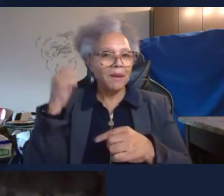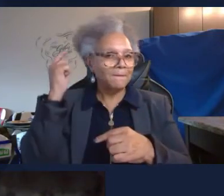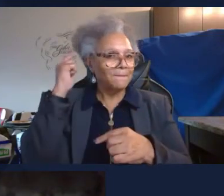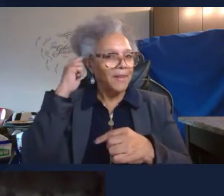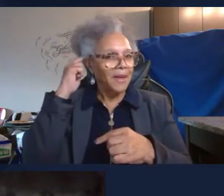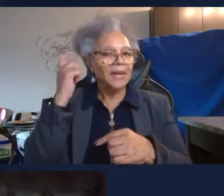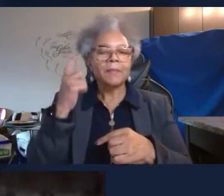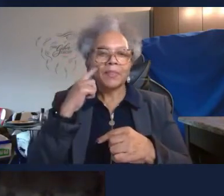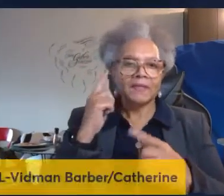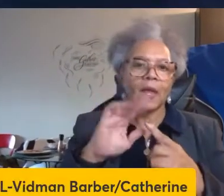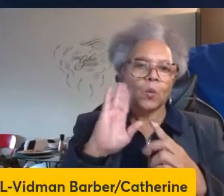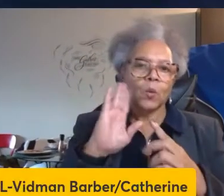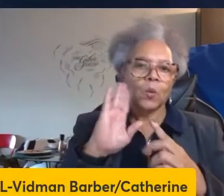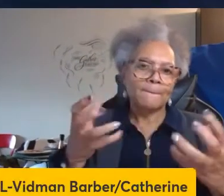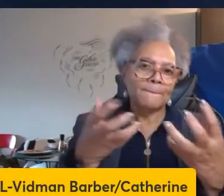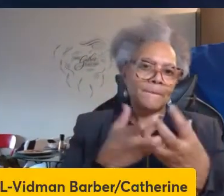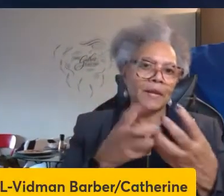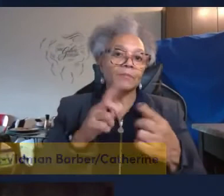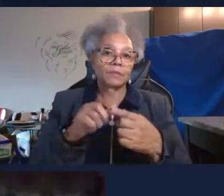but time will tell.